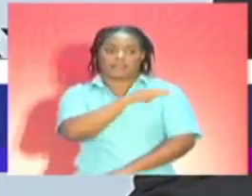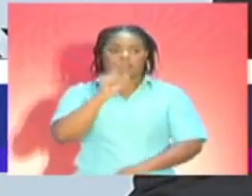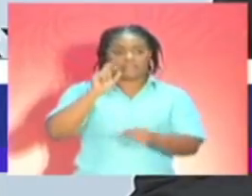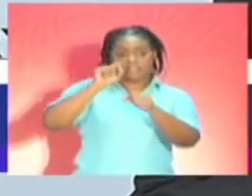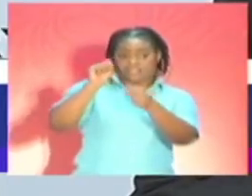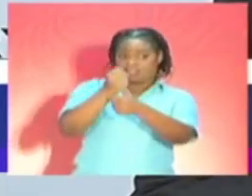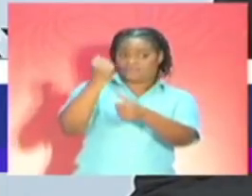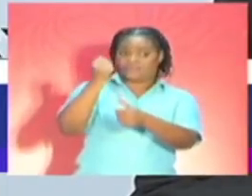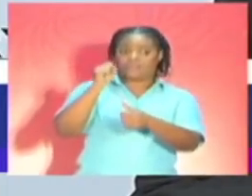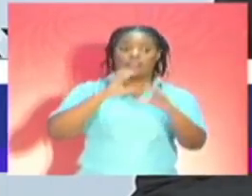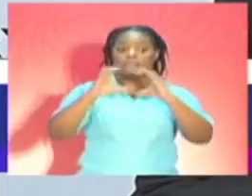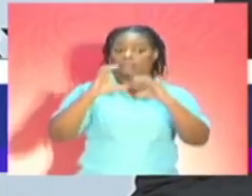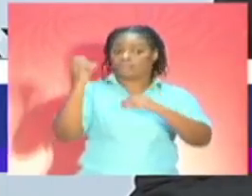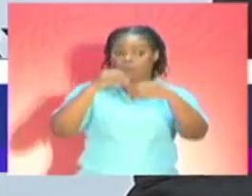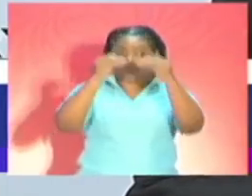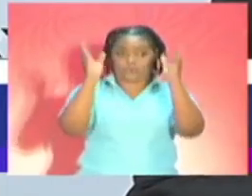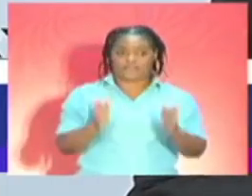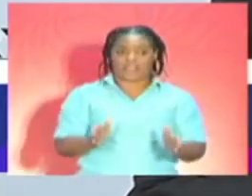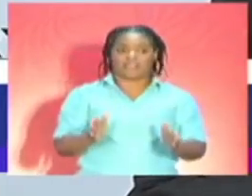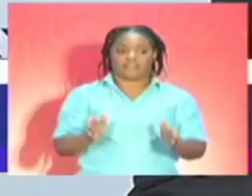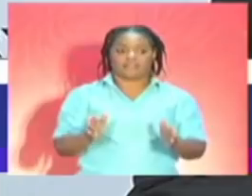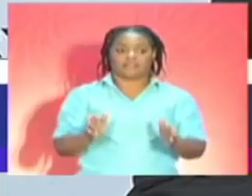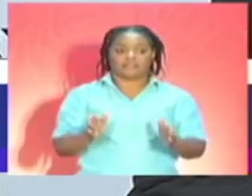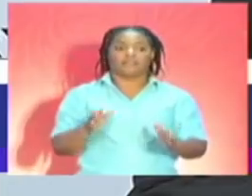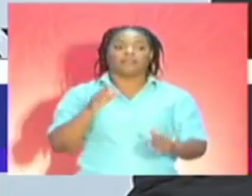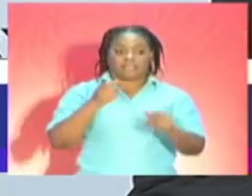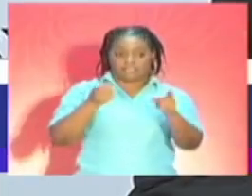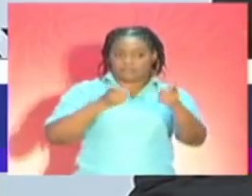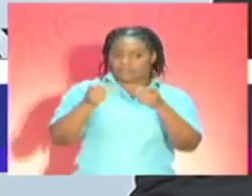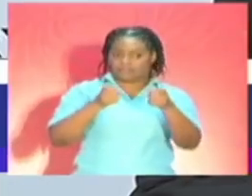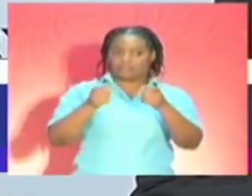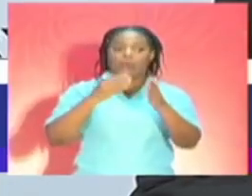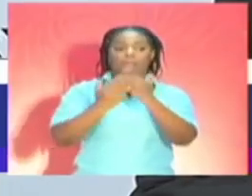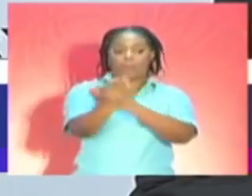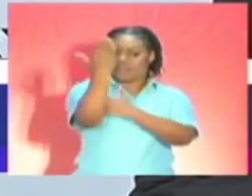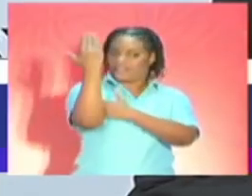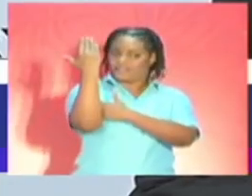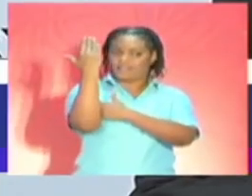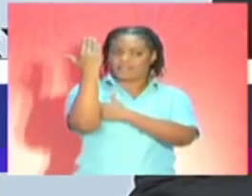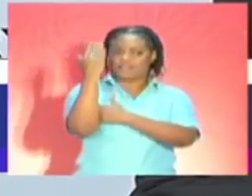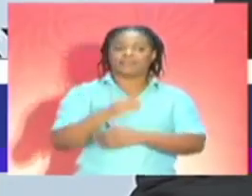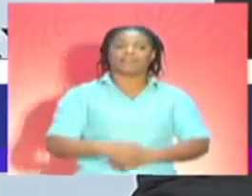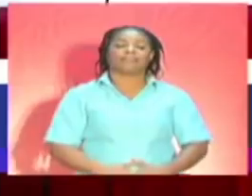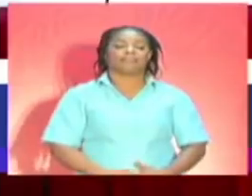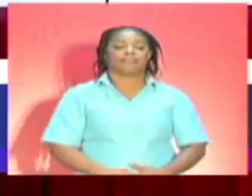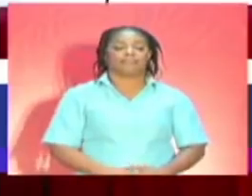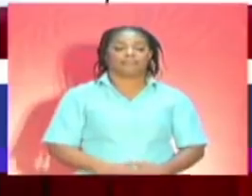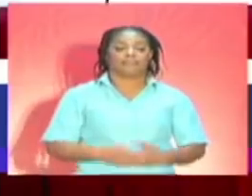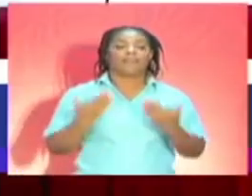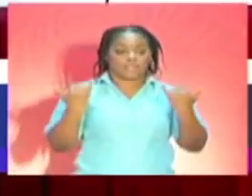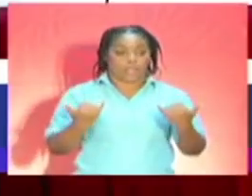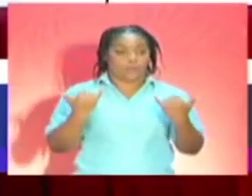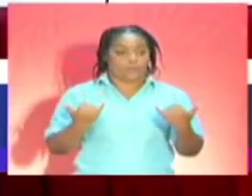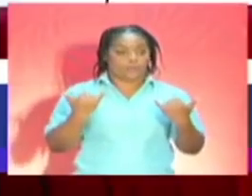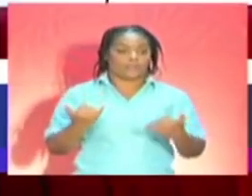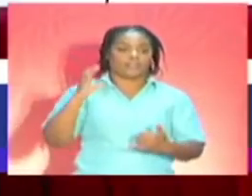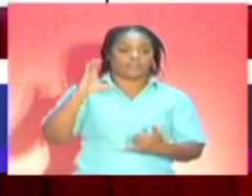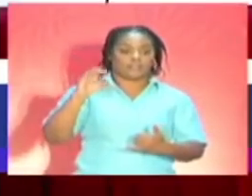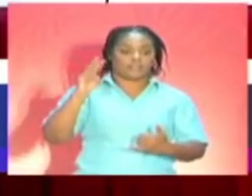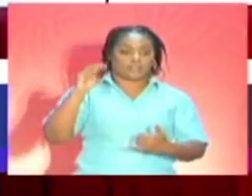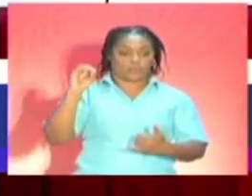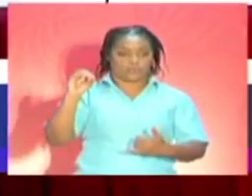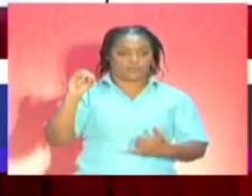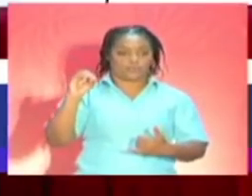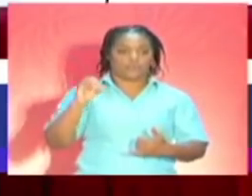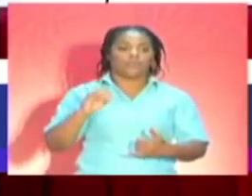Communications Officer at the Ministry of Health, and I will be the moderator for today. Dr. Parasram will begin by presenting the latest